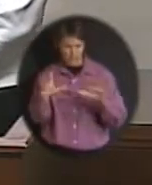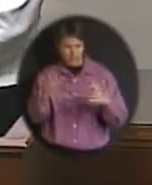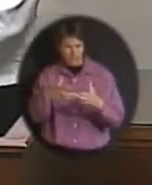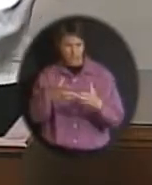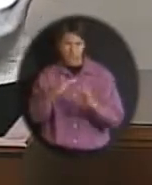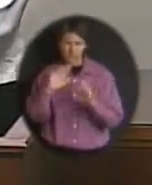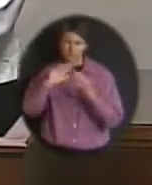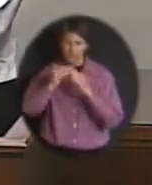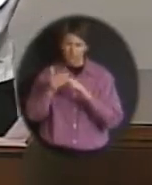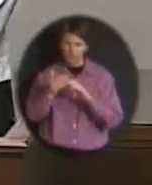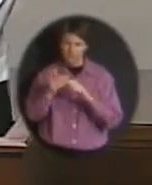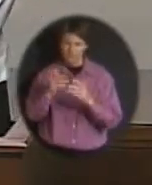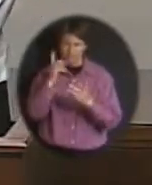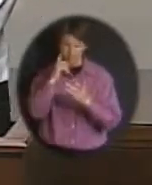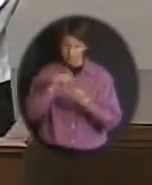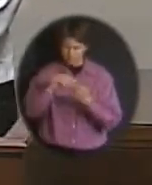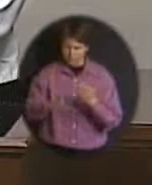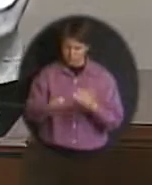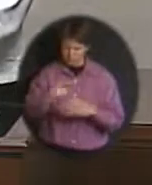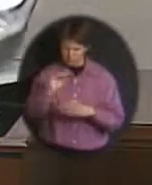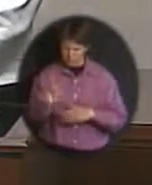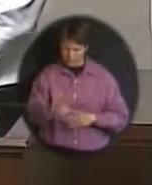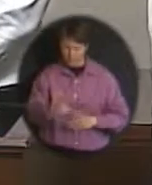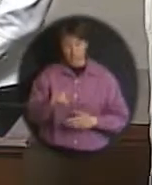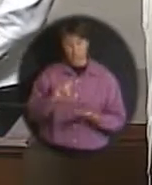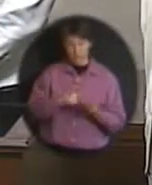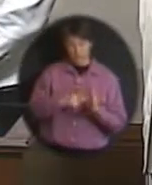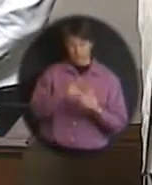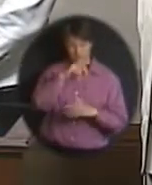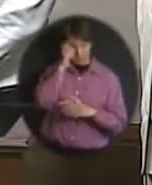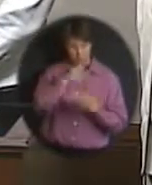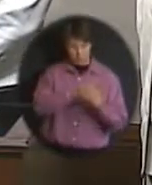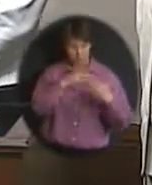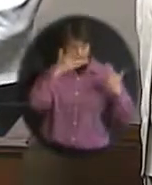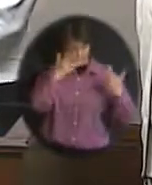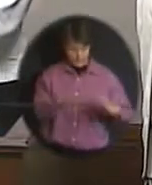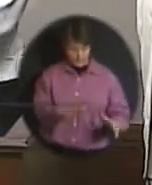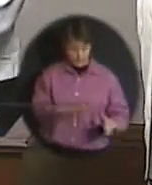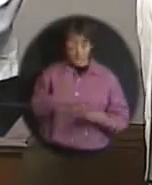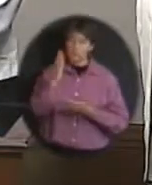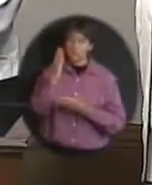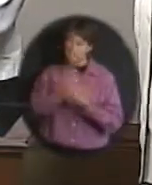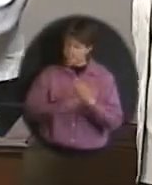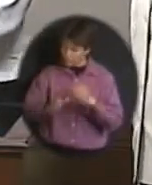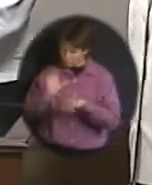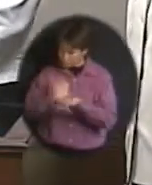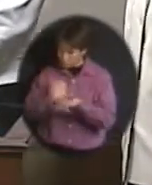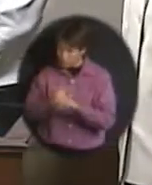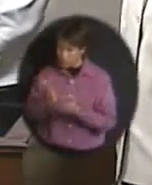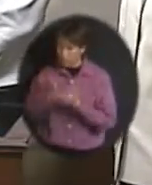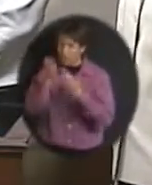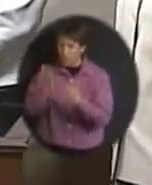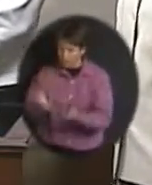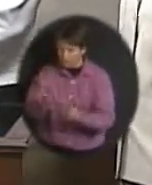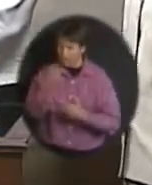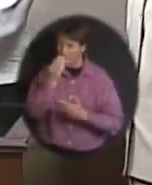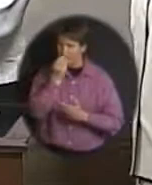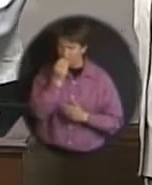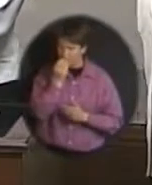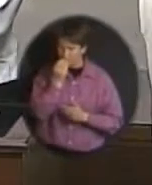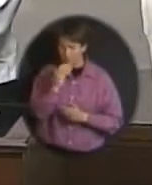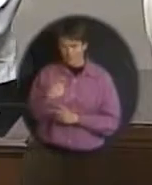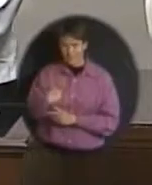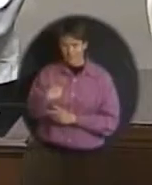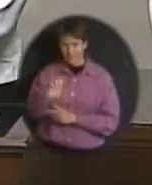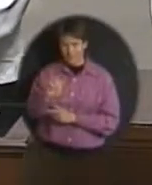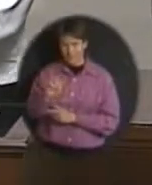Olathe. So after summer school is over, some churches do go in and offer food. Center of